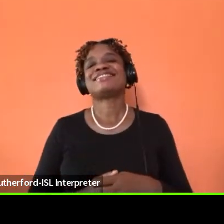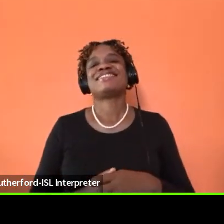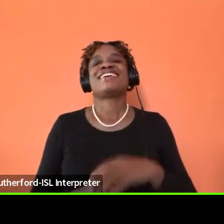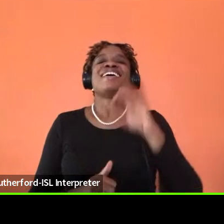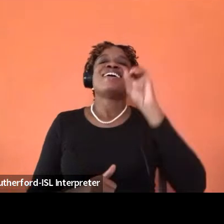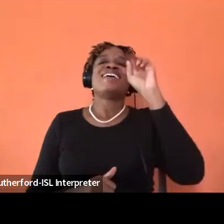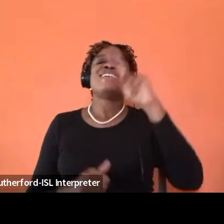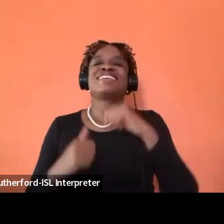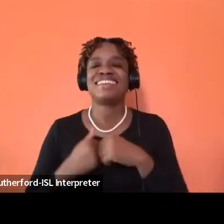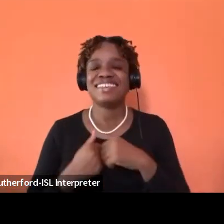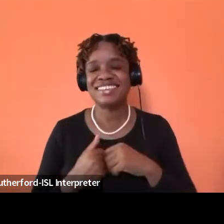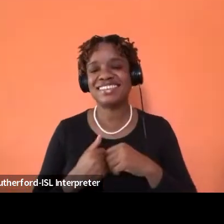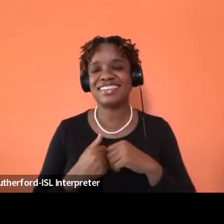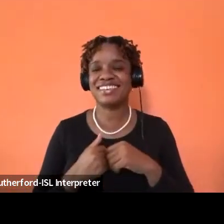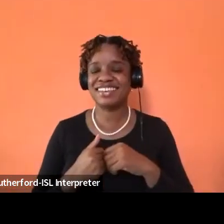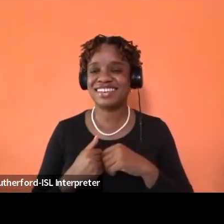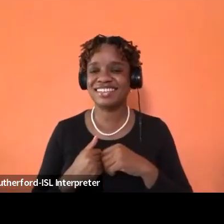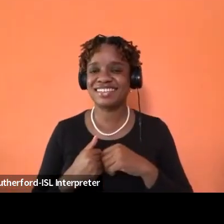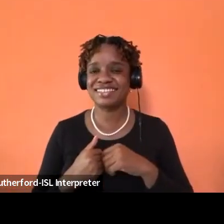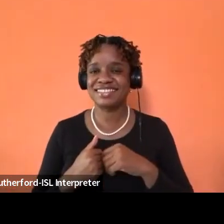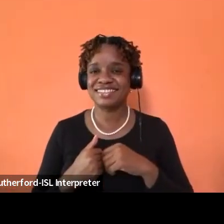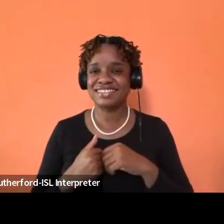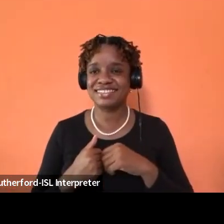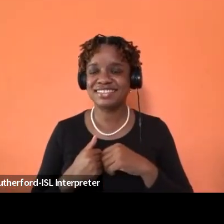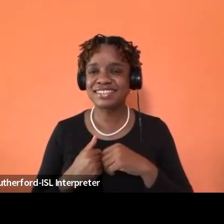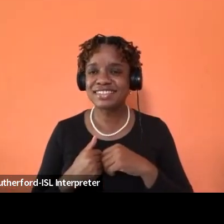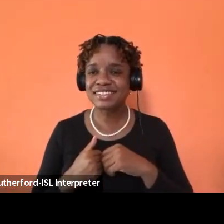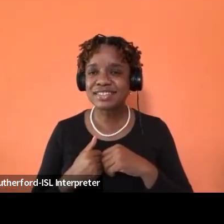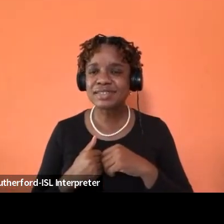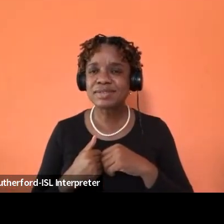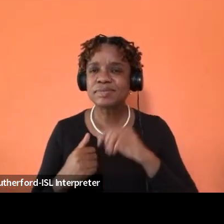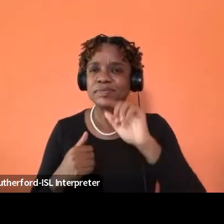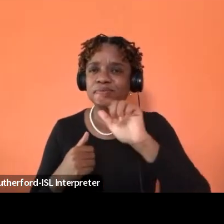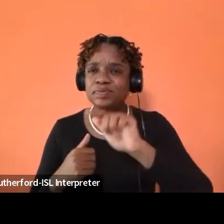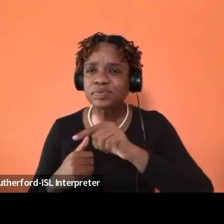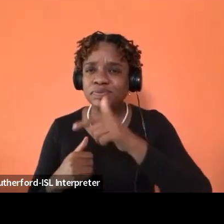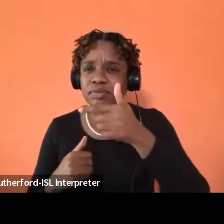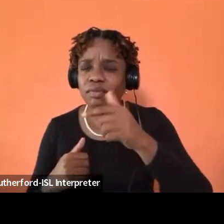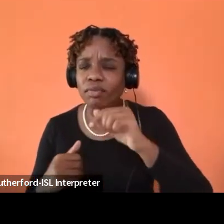Okay. I am going to just.